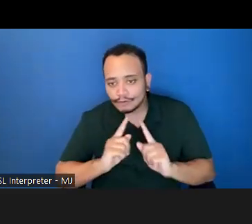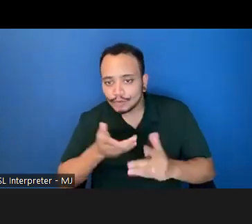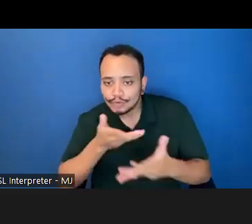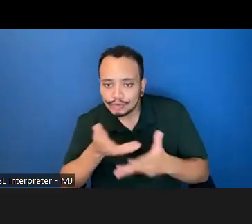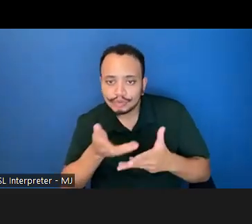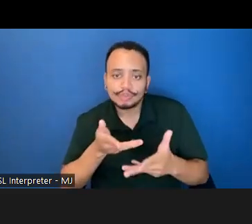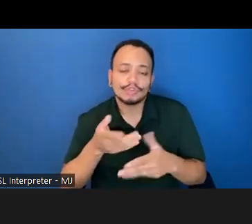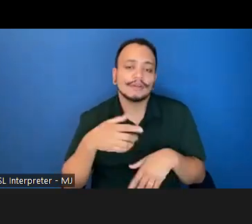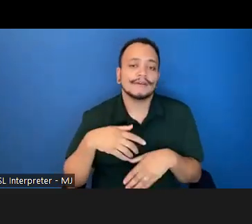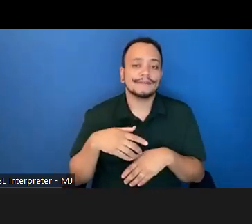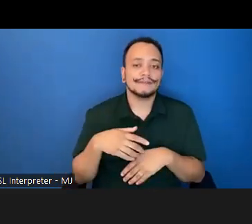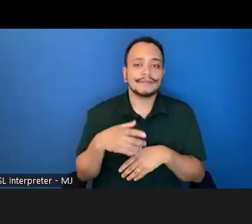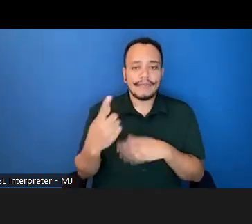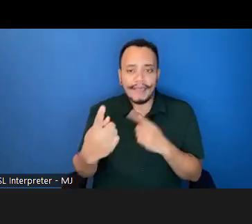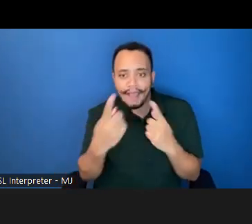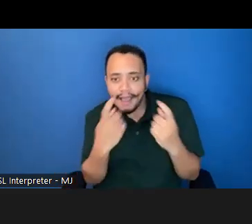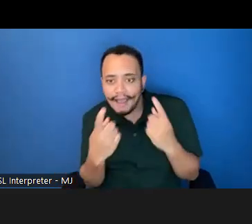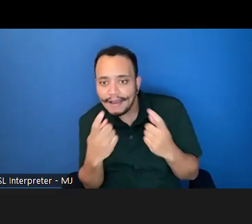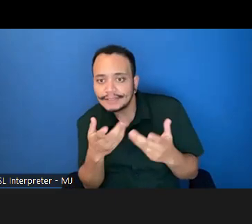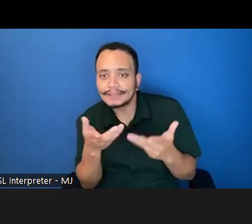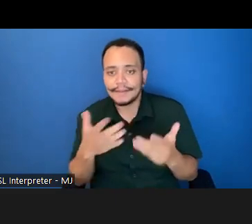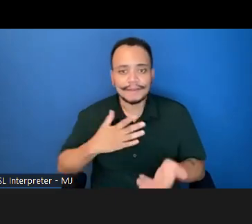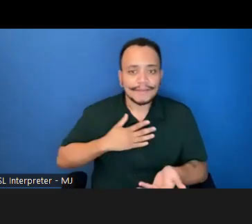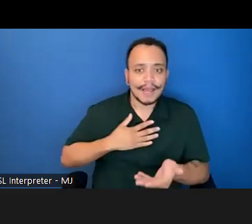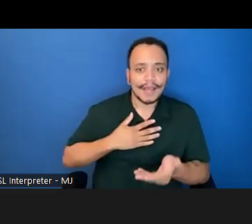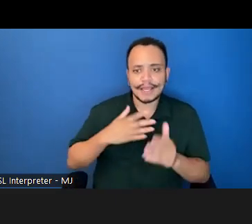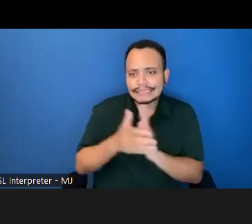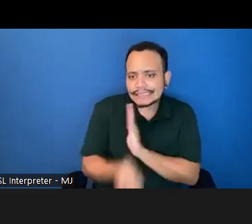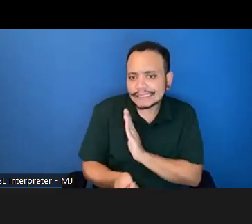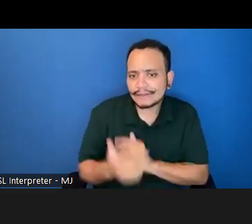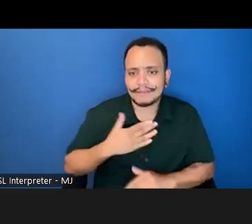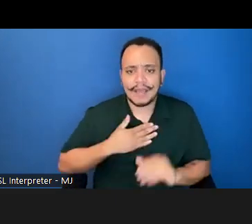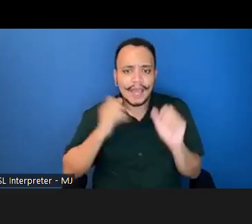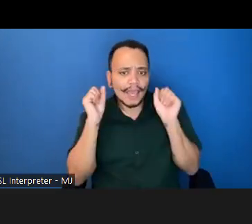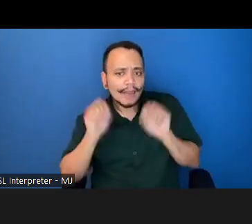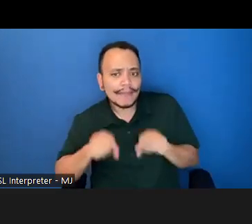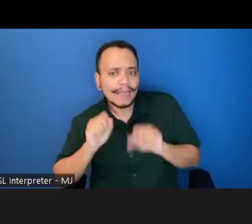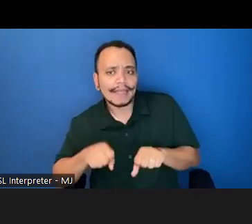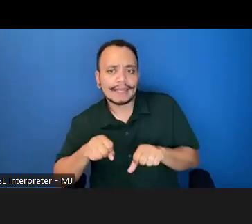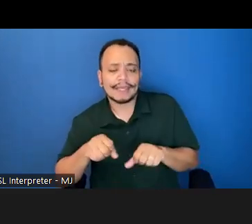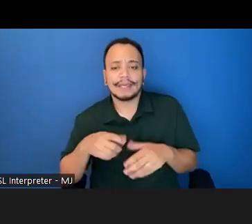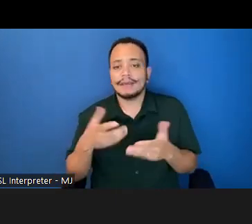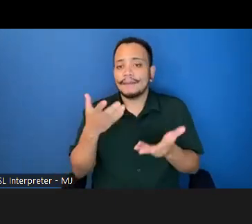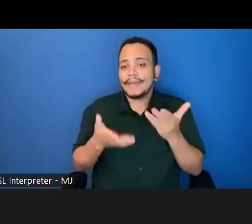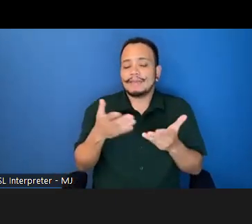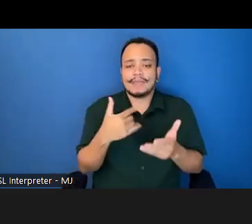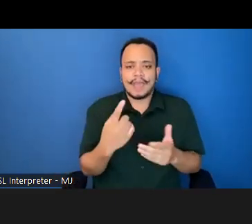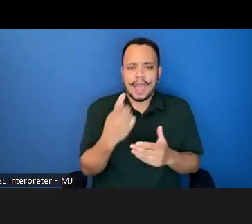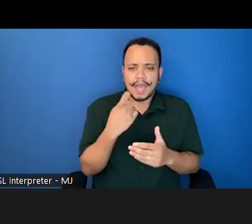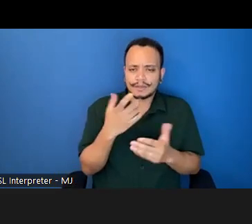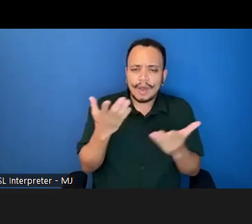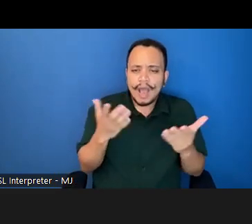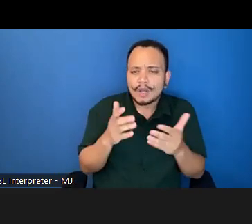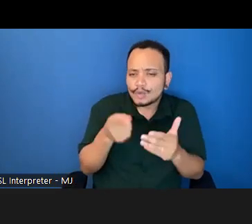potential future employers ask me about my abilities to Yes. use a database, for example.